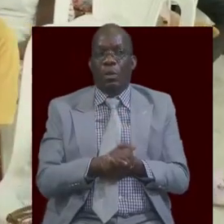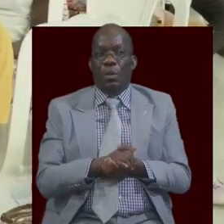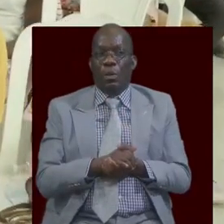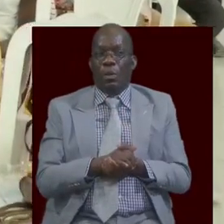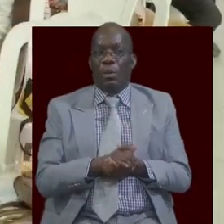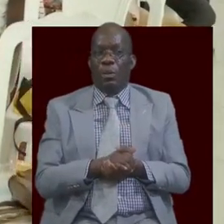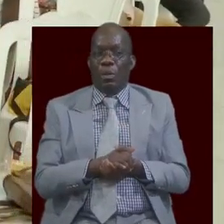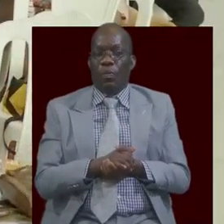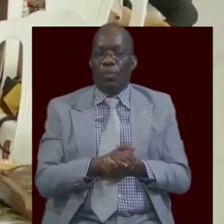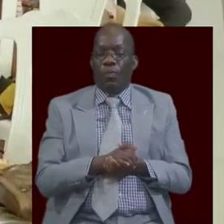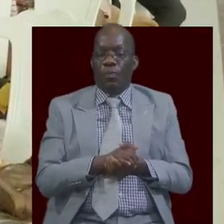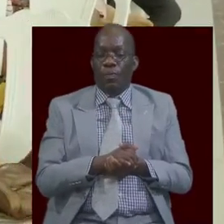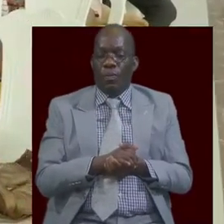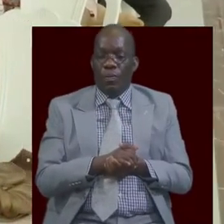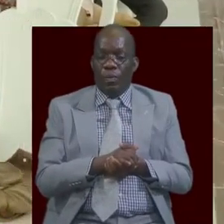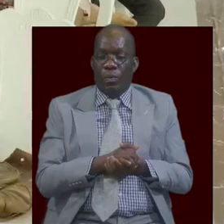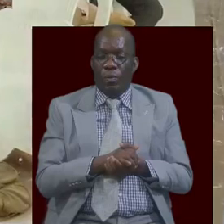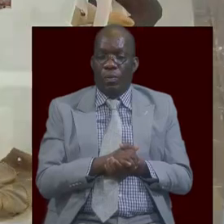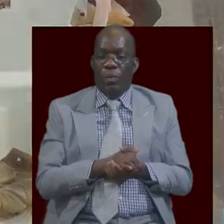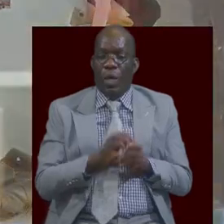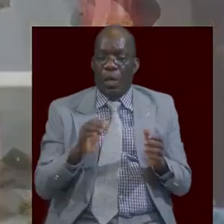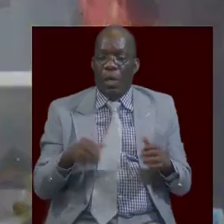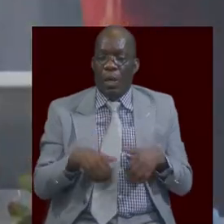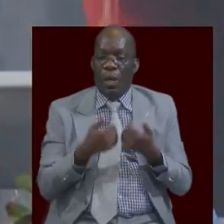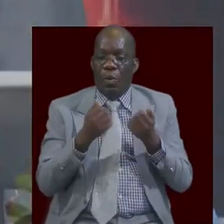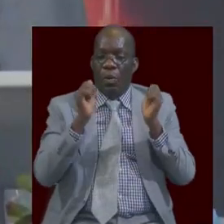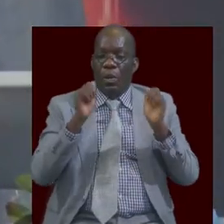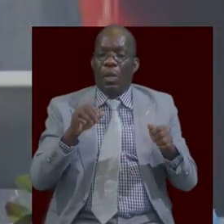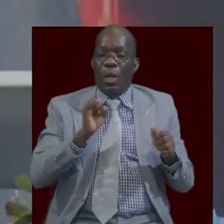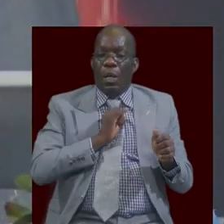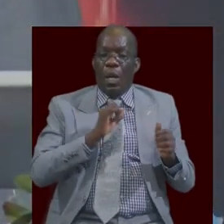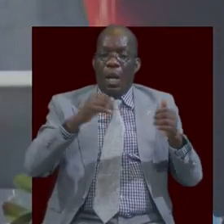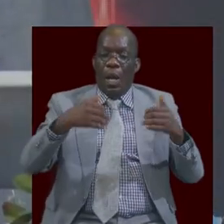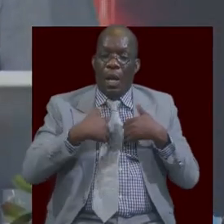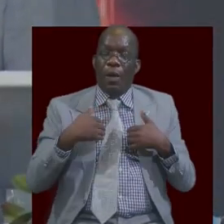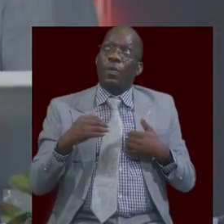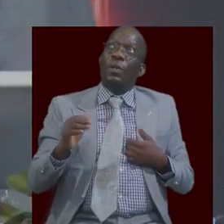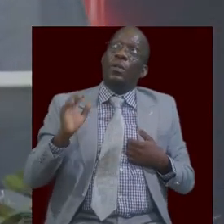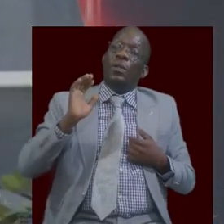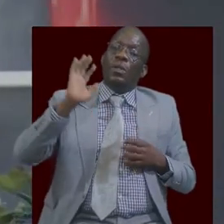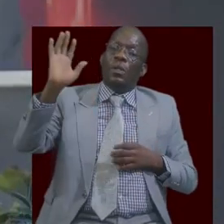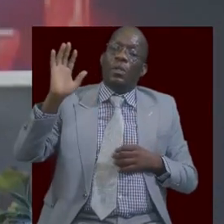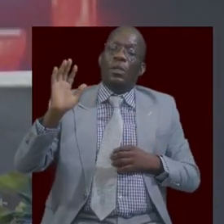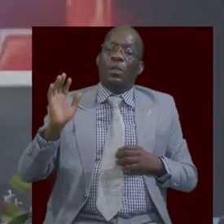I'm thinking about it. How can I have his exploits in my life? Number